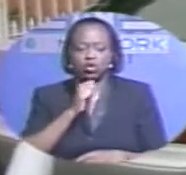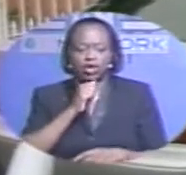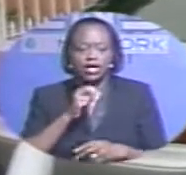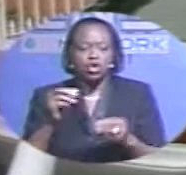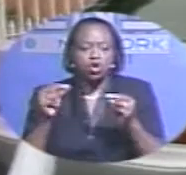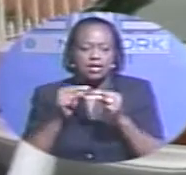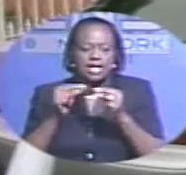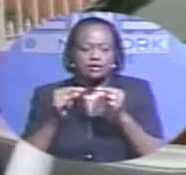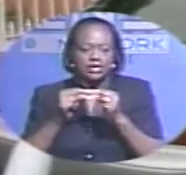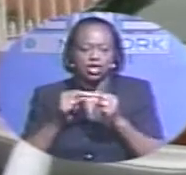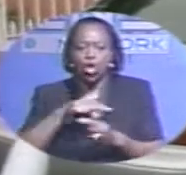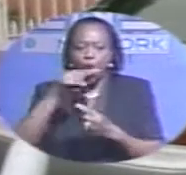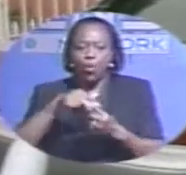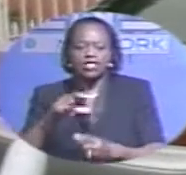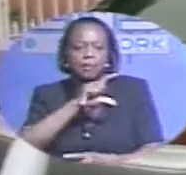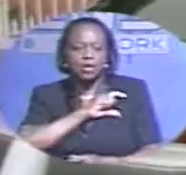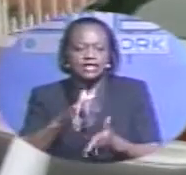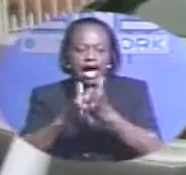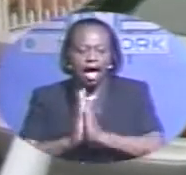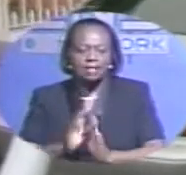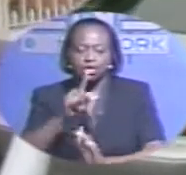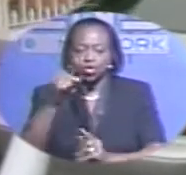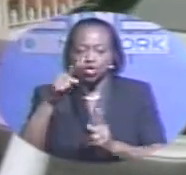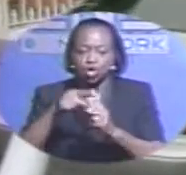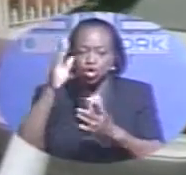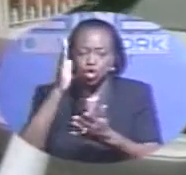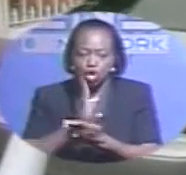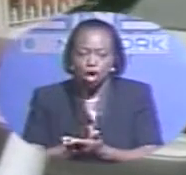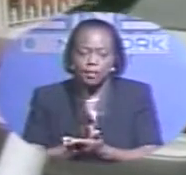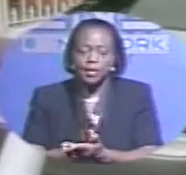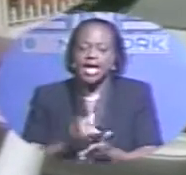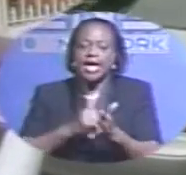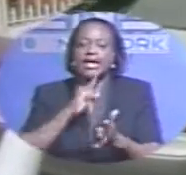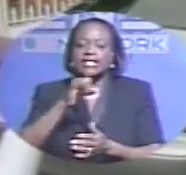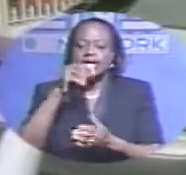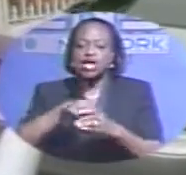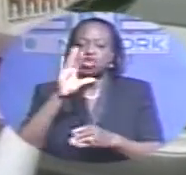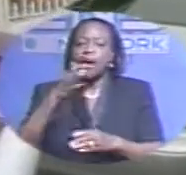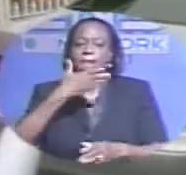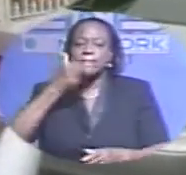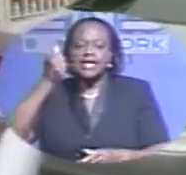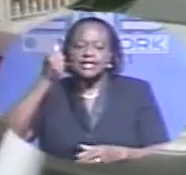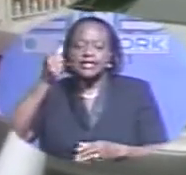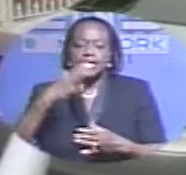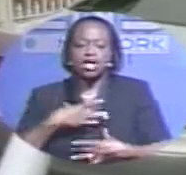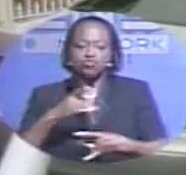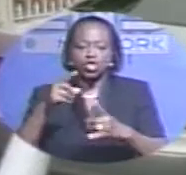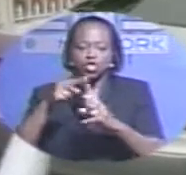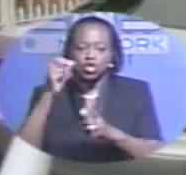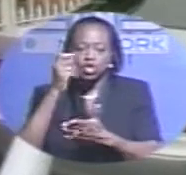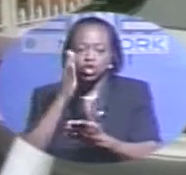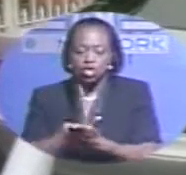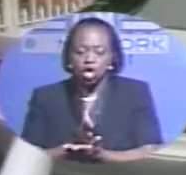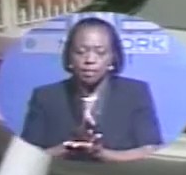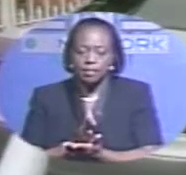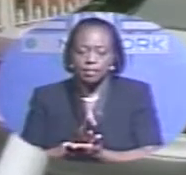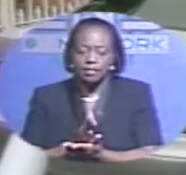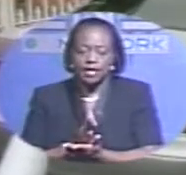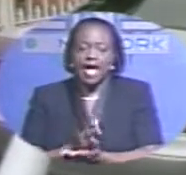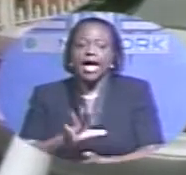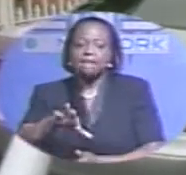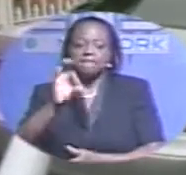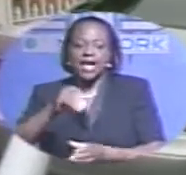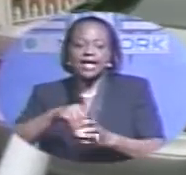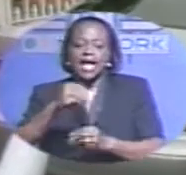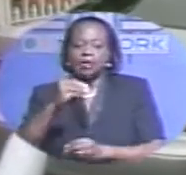officers signal you to stop, it will be in your best interest to stop and find out, ascertain the